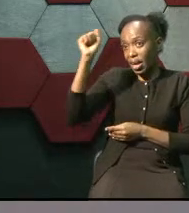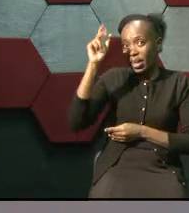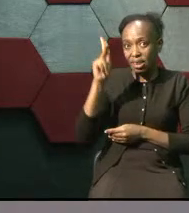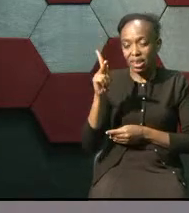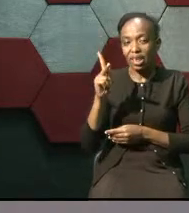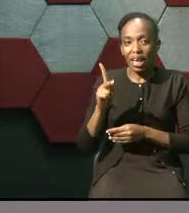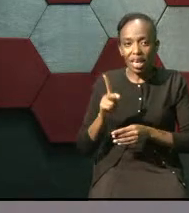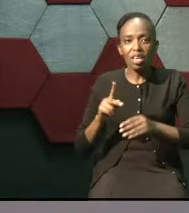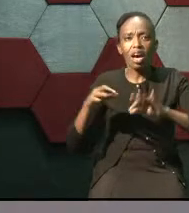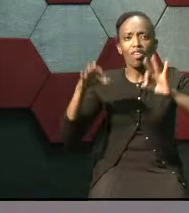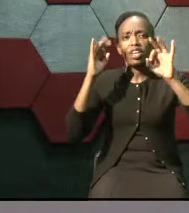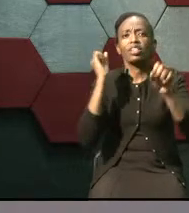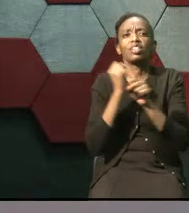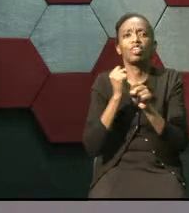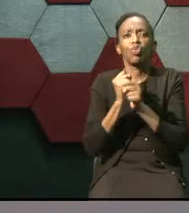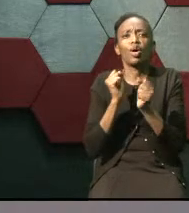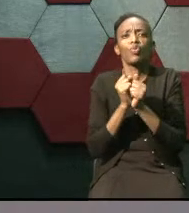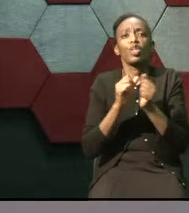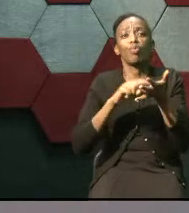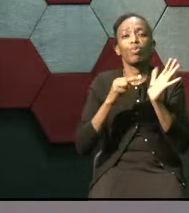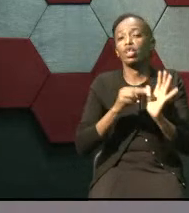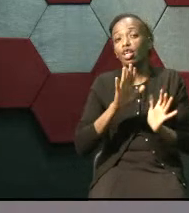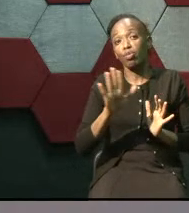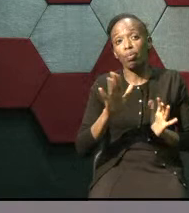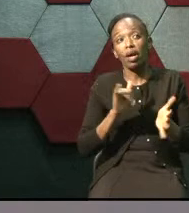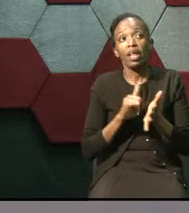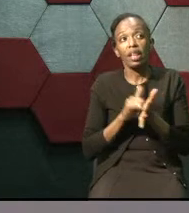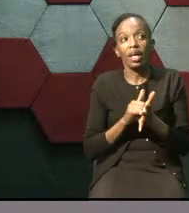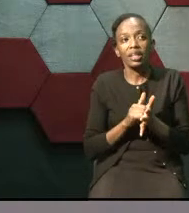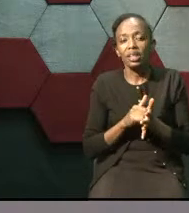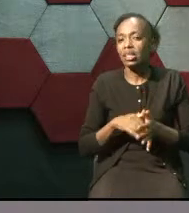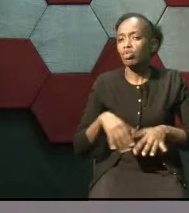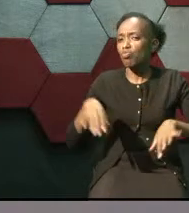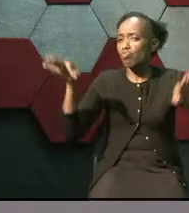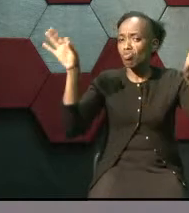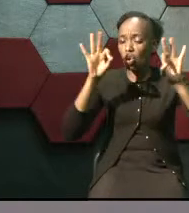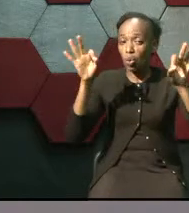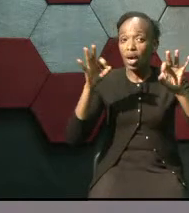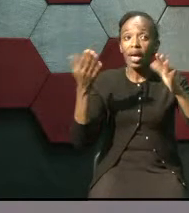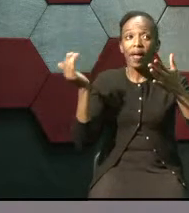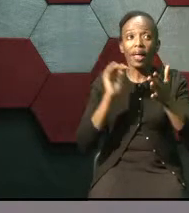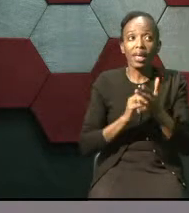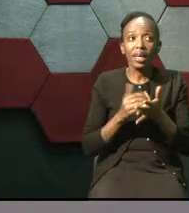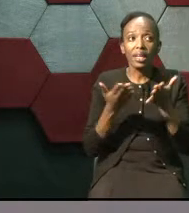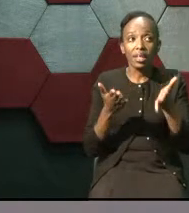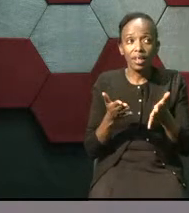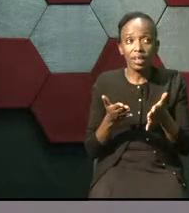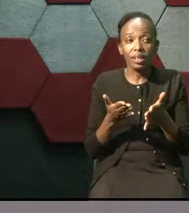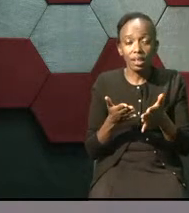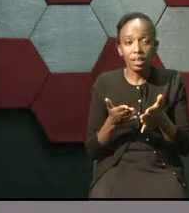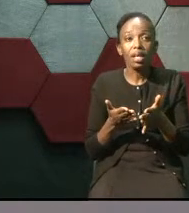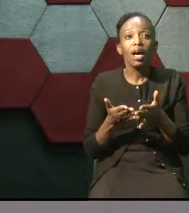Evgenia, fantastic work with your project. That is mind-blowing. And, you know, these, again, we're looking at solving